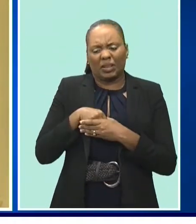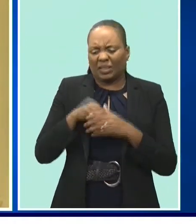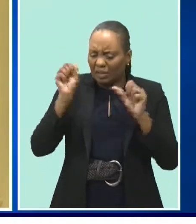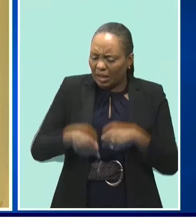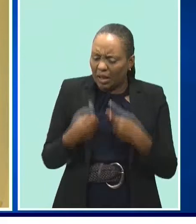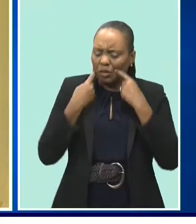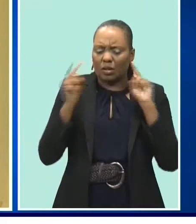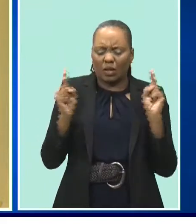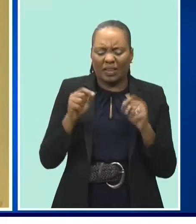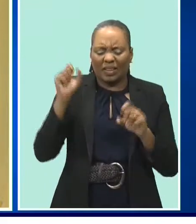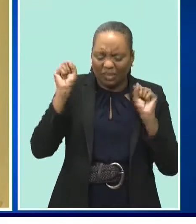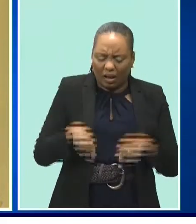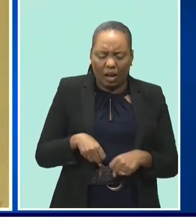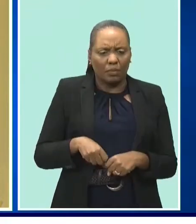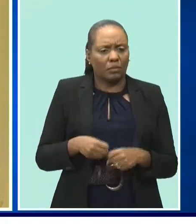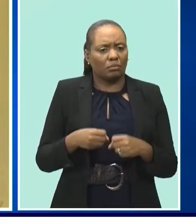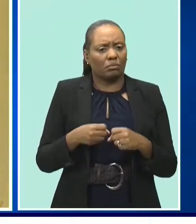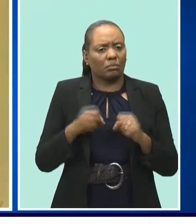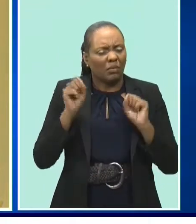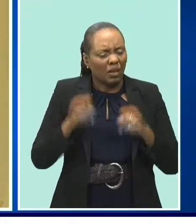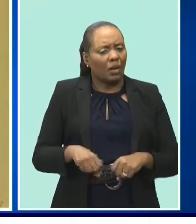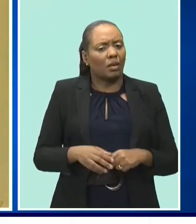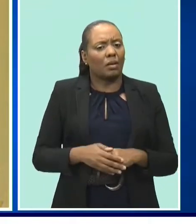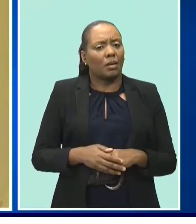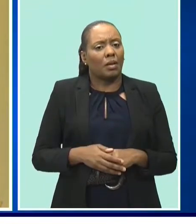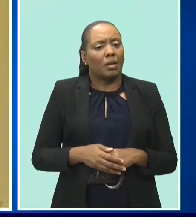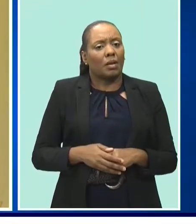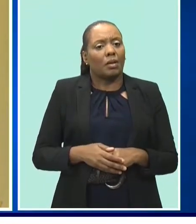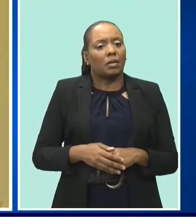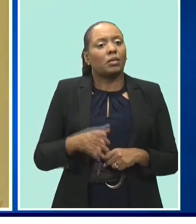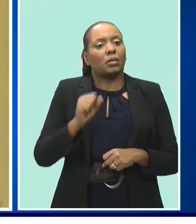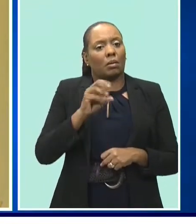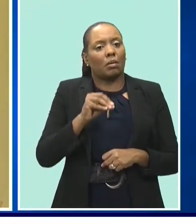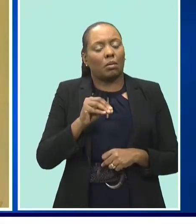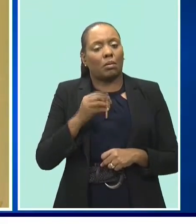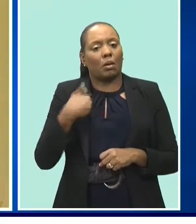excellent, you will be lacking.